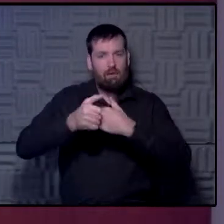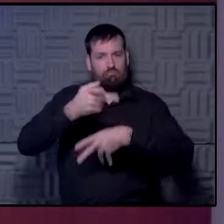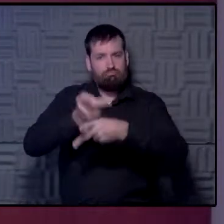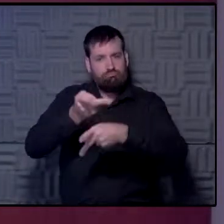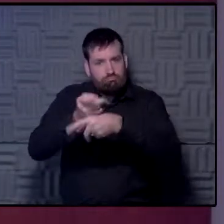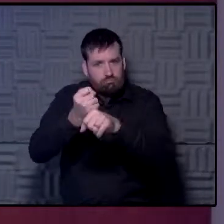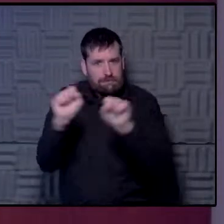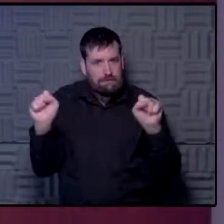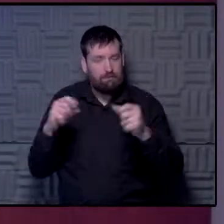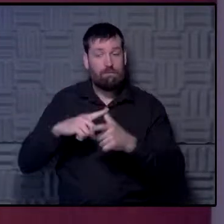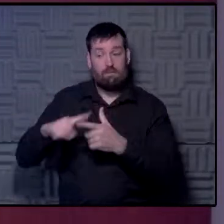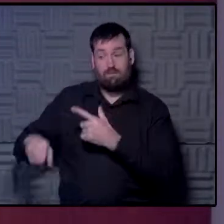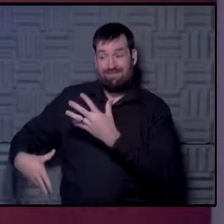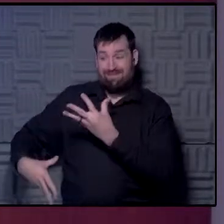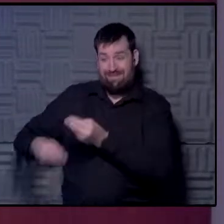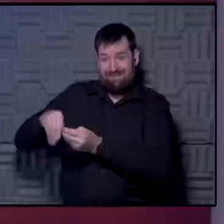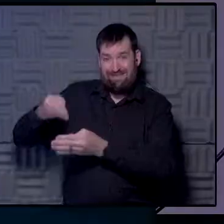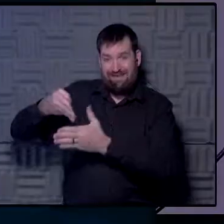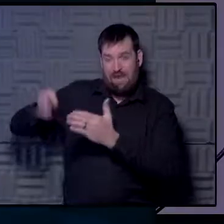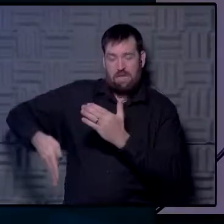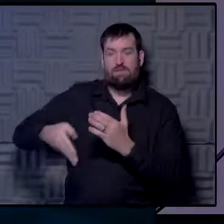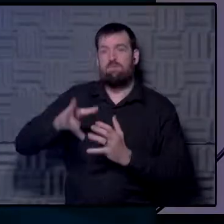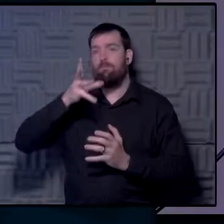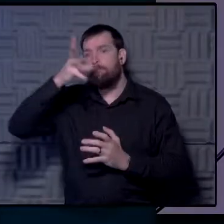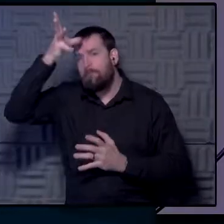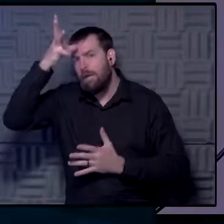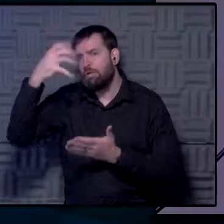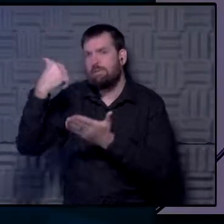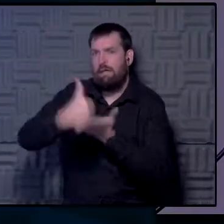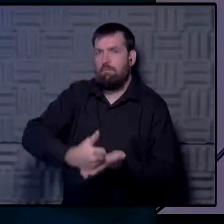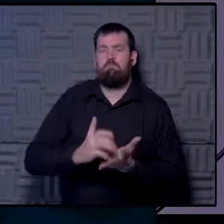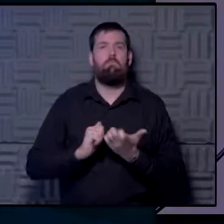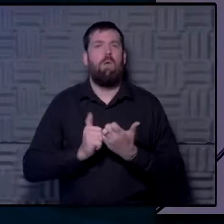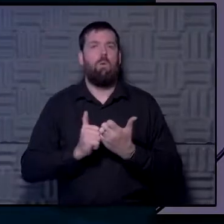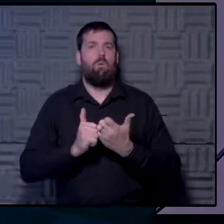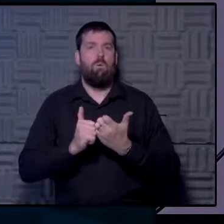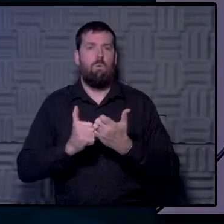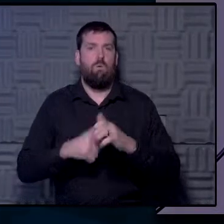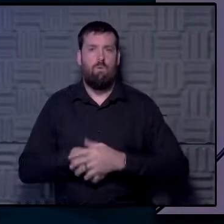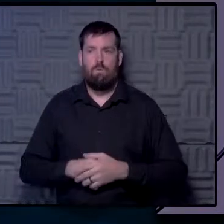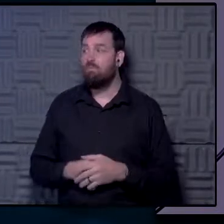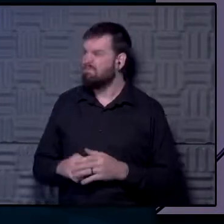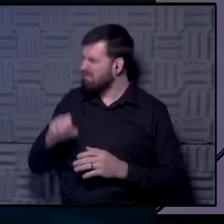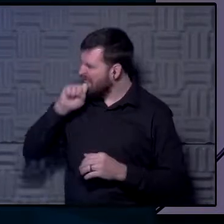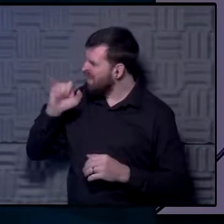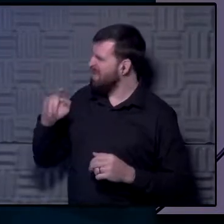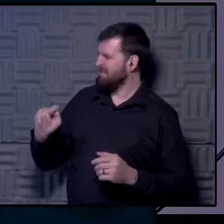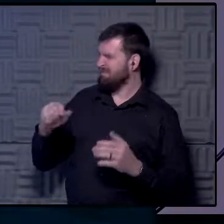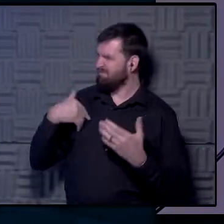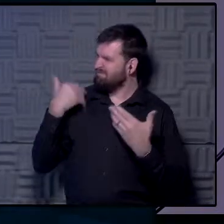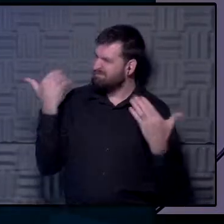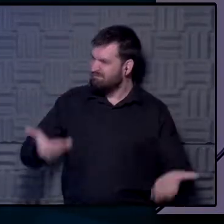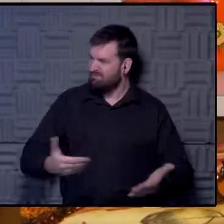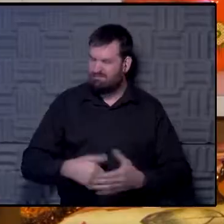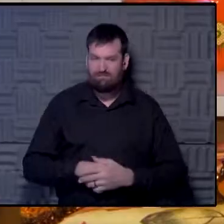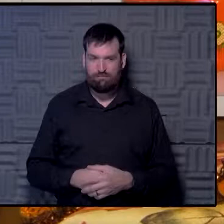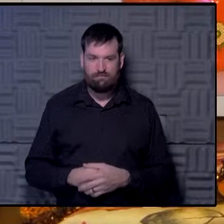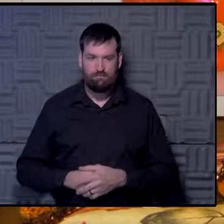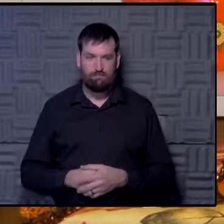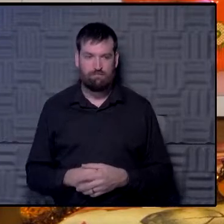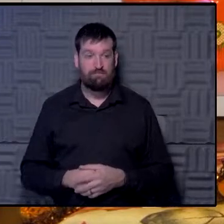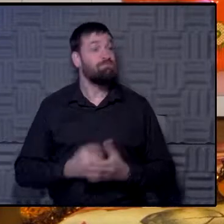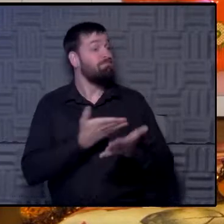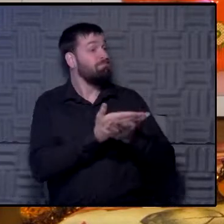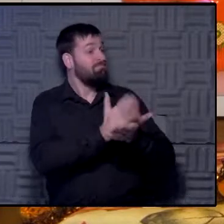and then I'll add at the end how the parents and caregivers can help keep everyone safe. So I love it. Let's do it. Yeah.